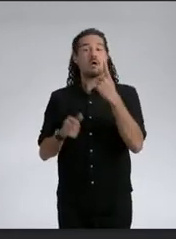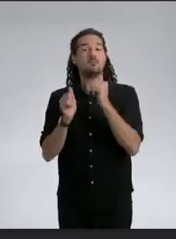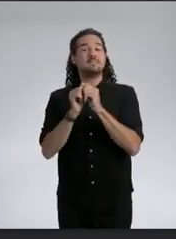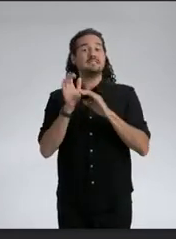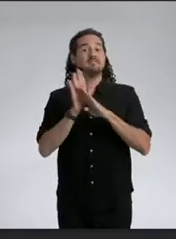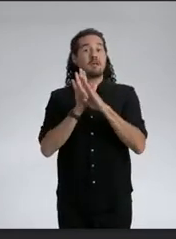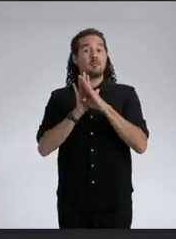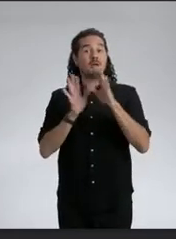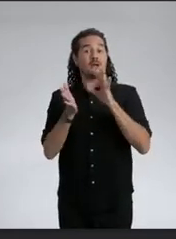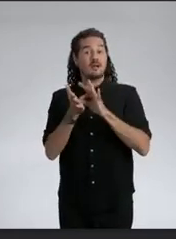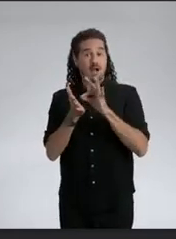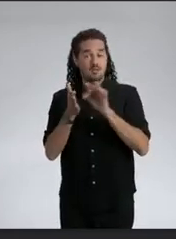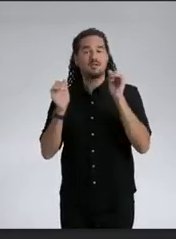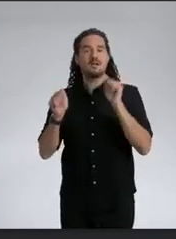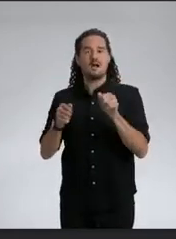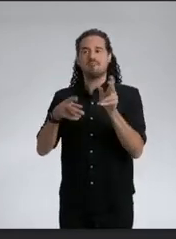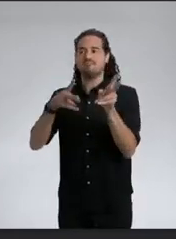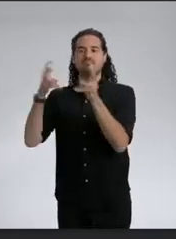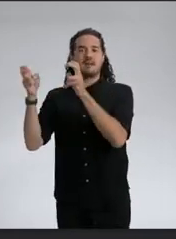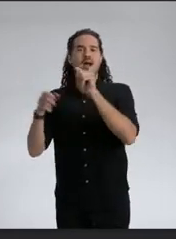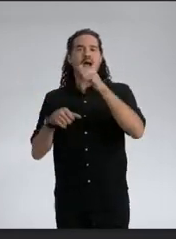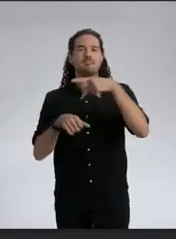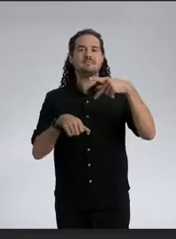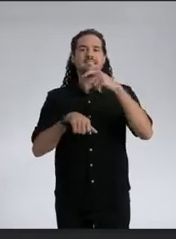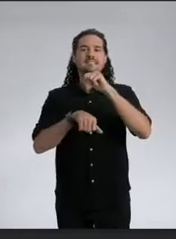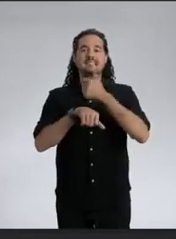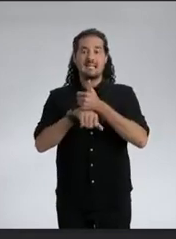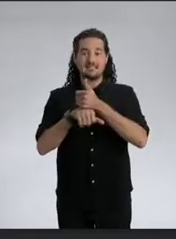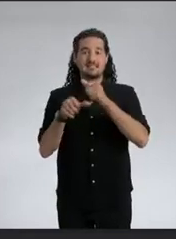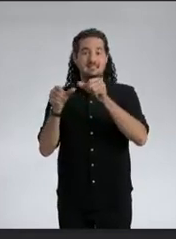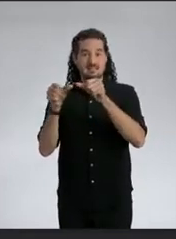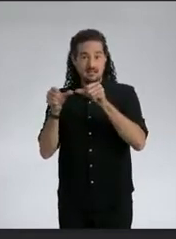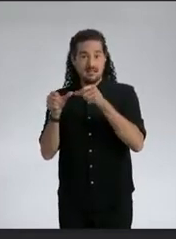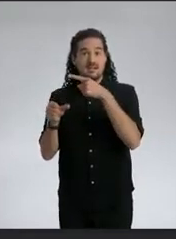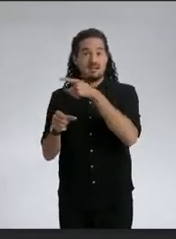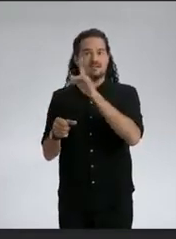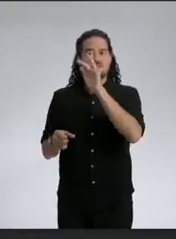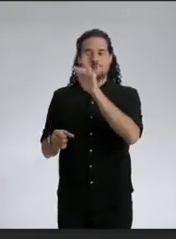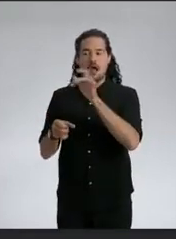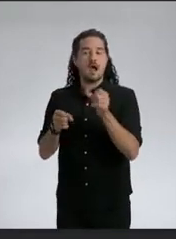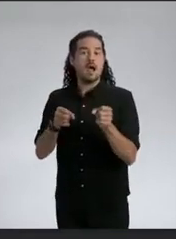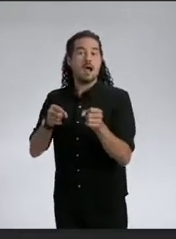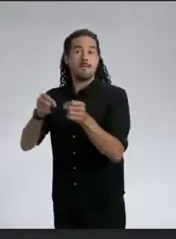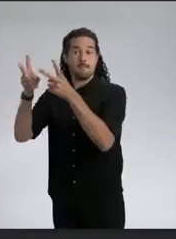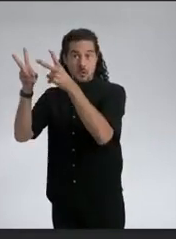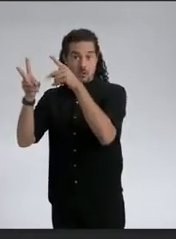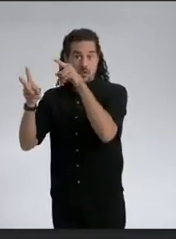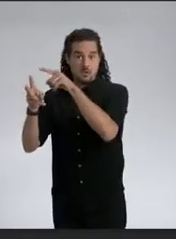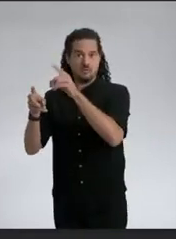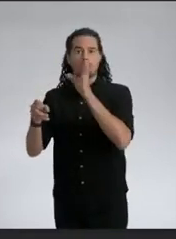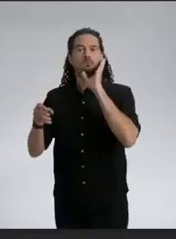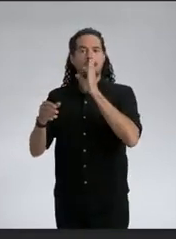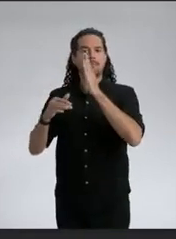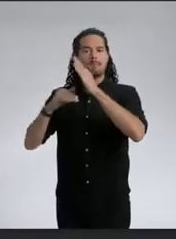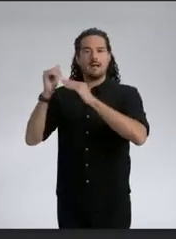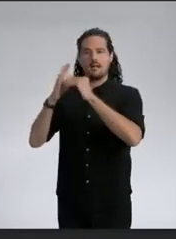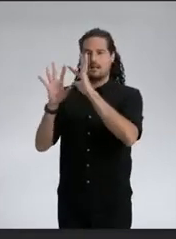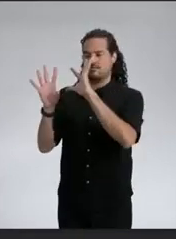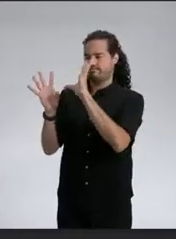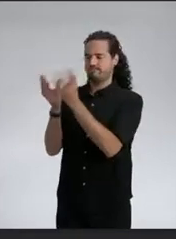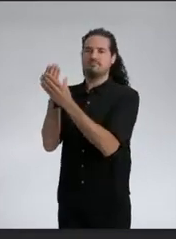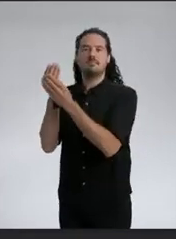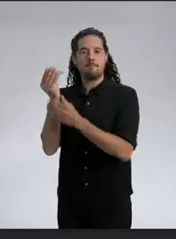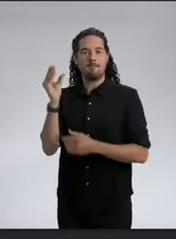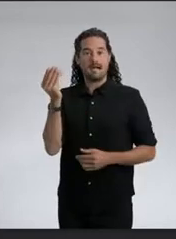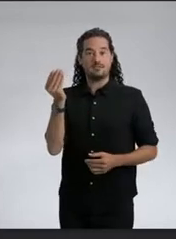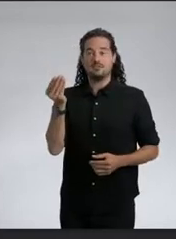they're ready for App Store Connect. When I tap the upload button, Swift Playgrounds builds, packages, and uploads my app. I can